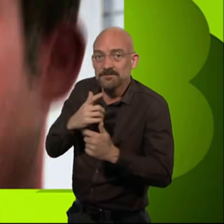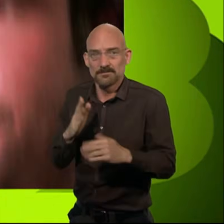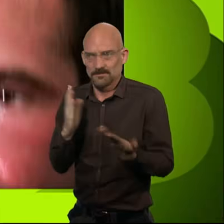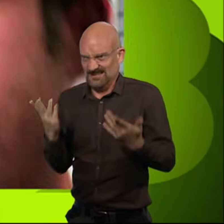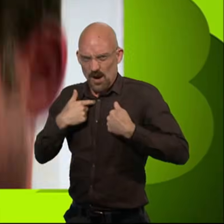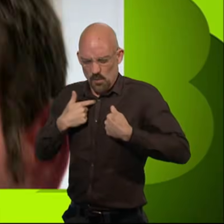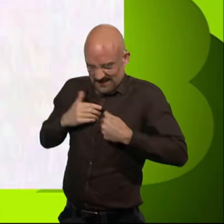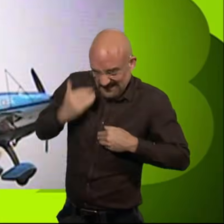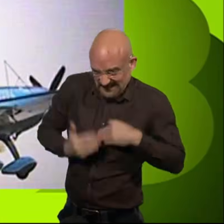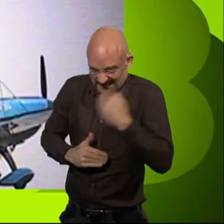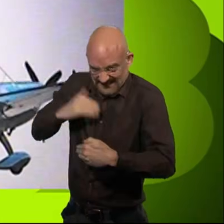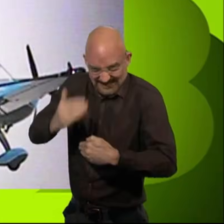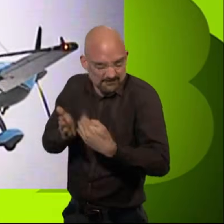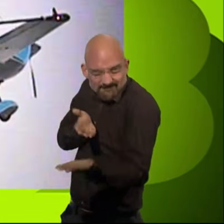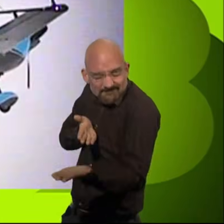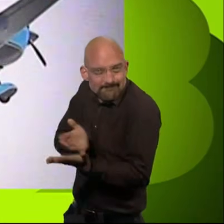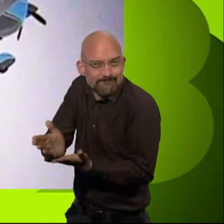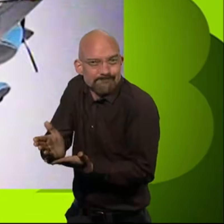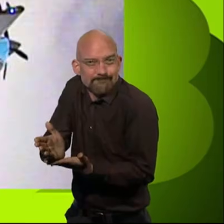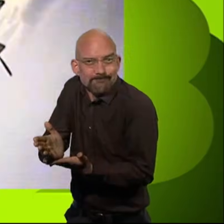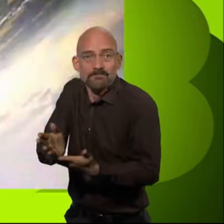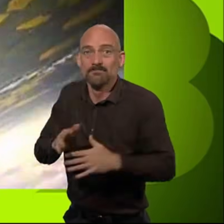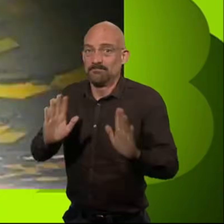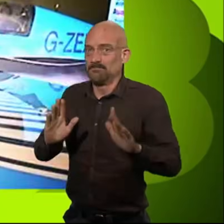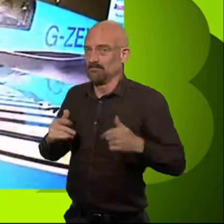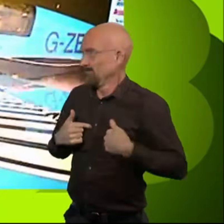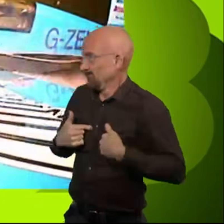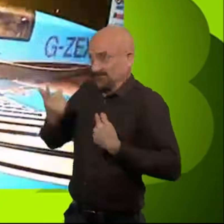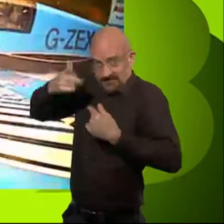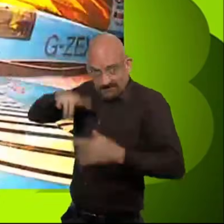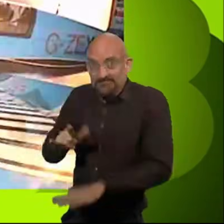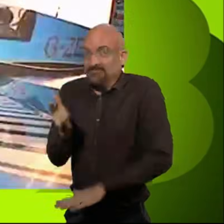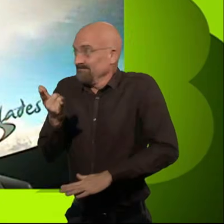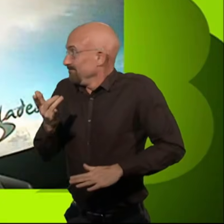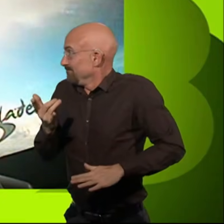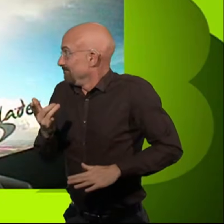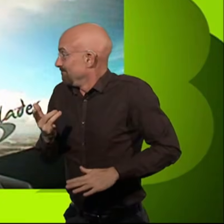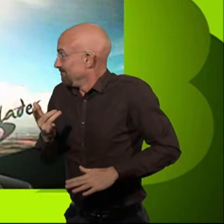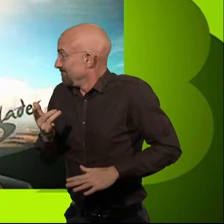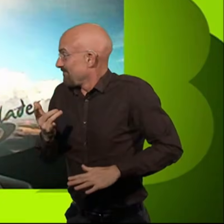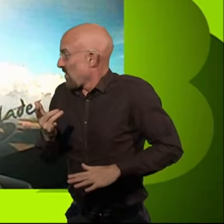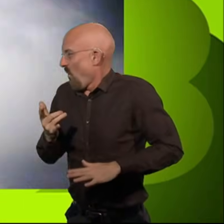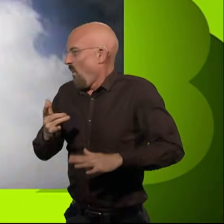As we push our own bodies to the limits. Okay, here we go.